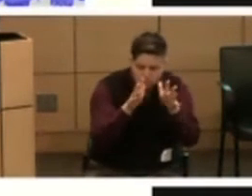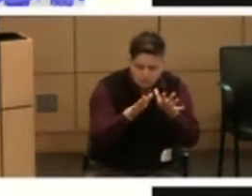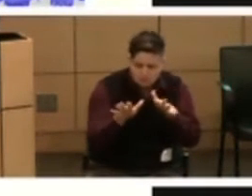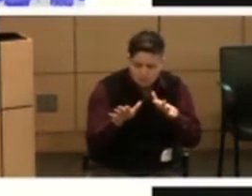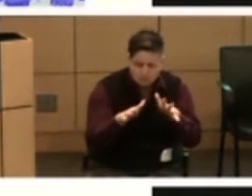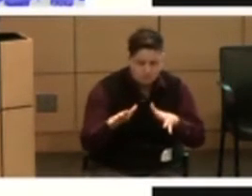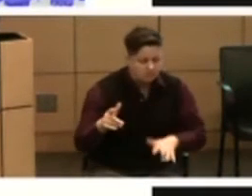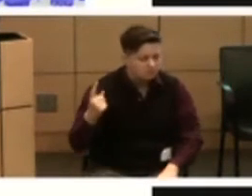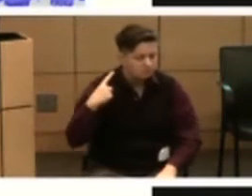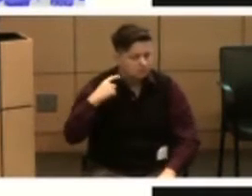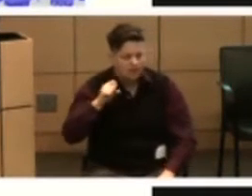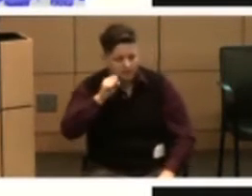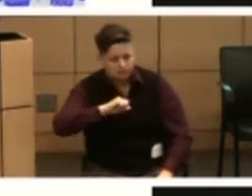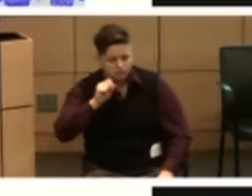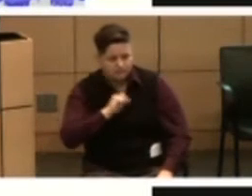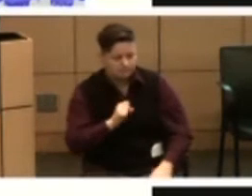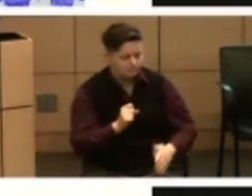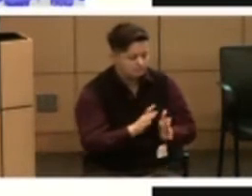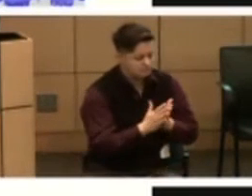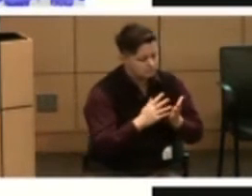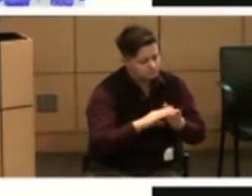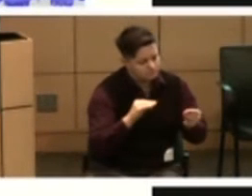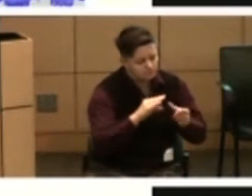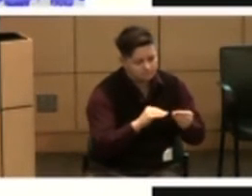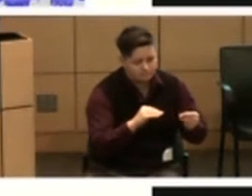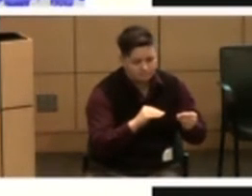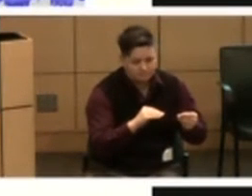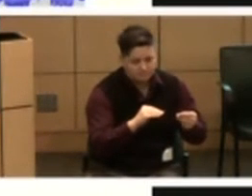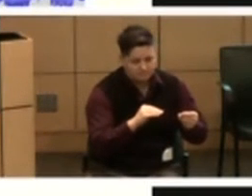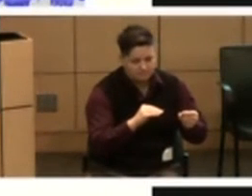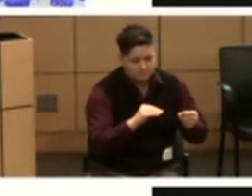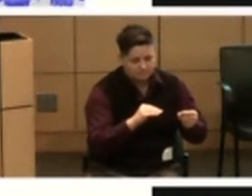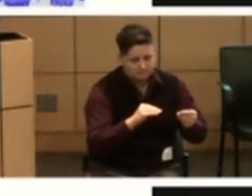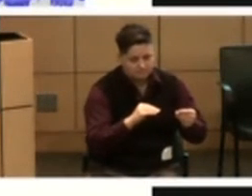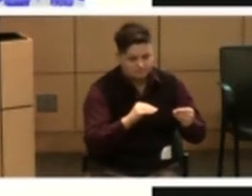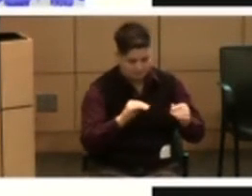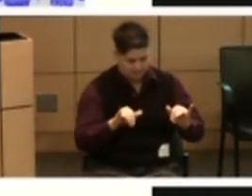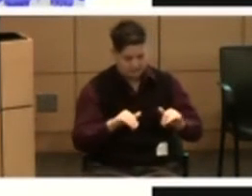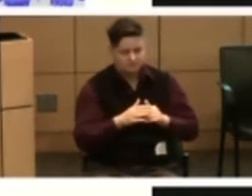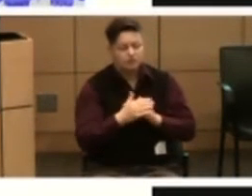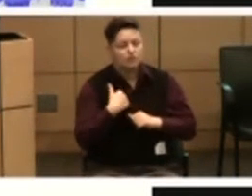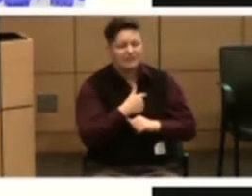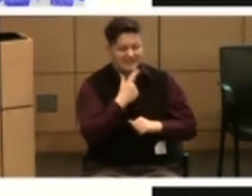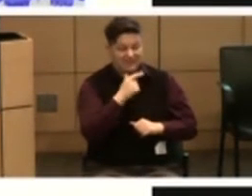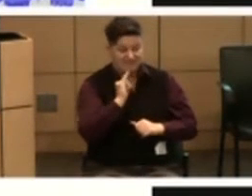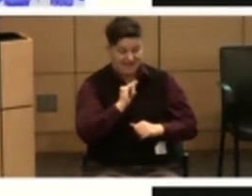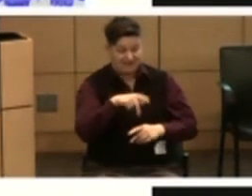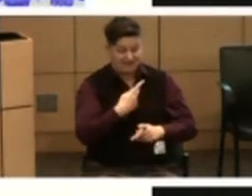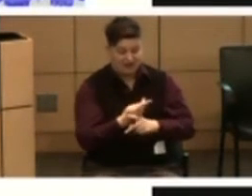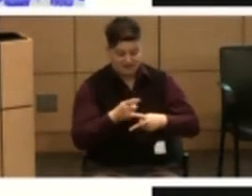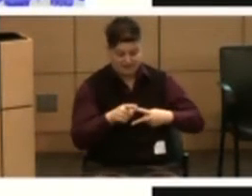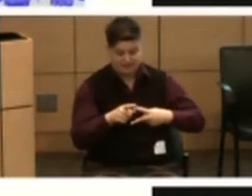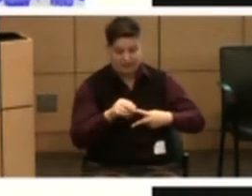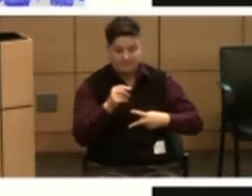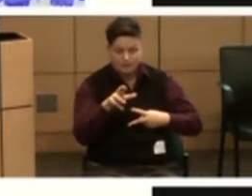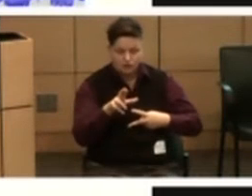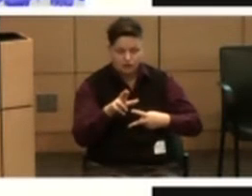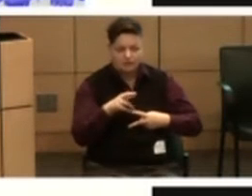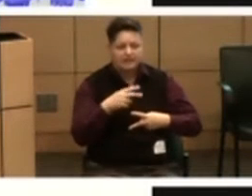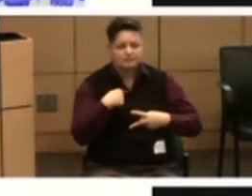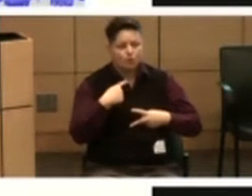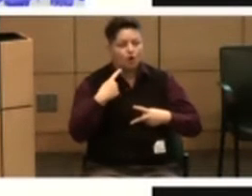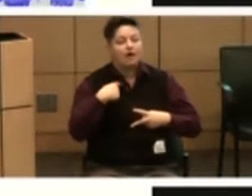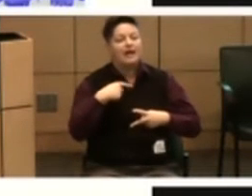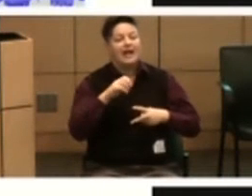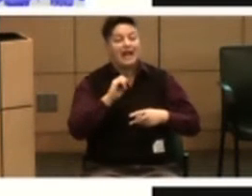And so a lot of my work is focused on, and so we say that this kind of masker produces a lot of energetic masking, so peripheral, and this